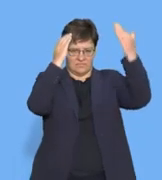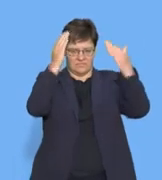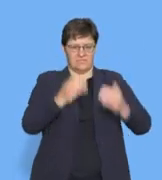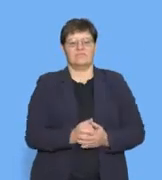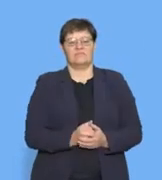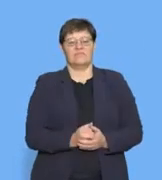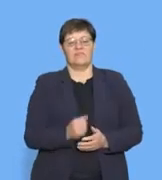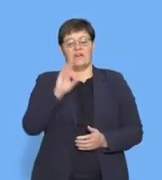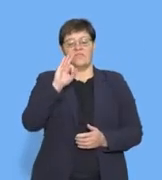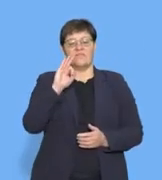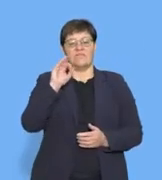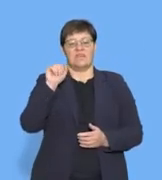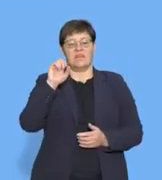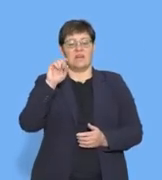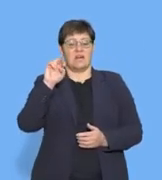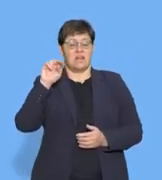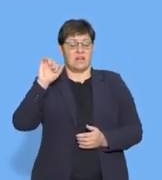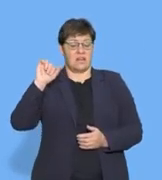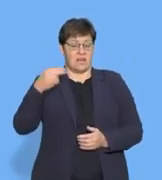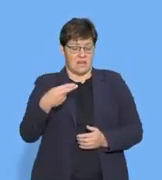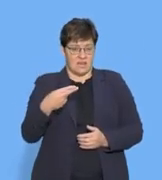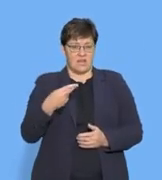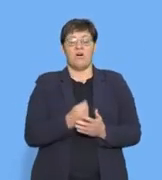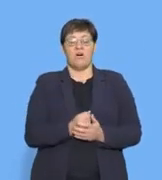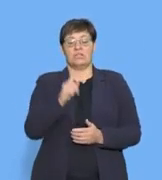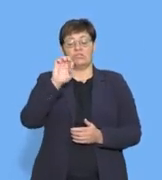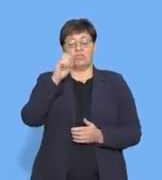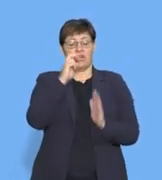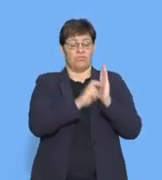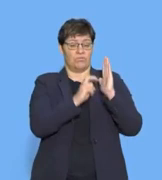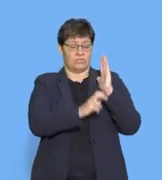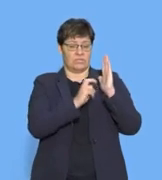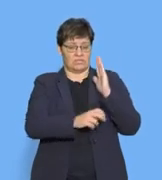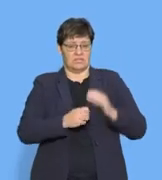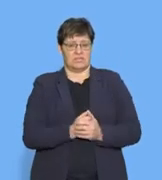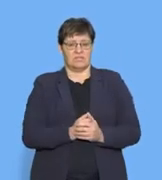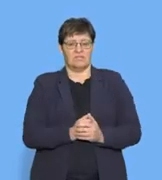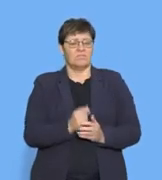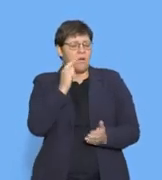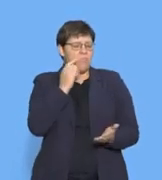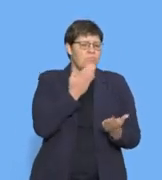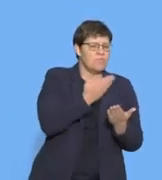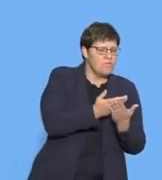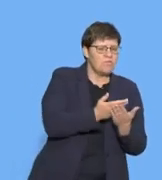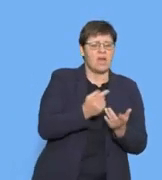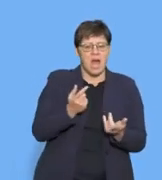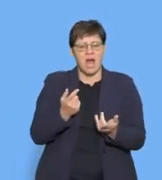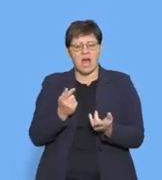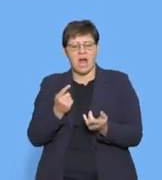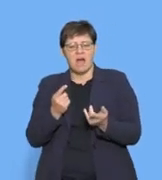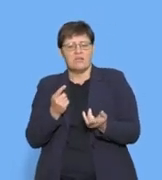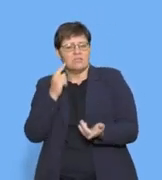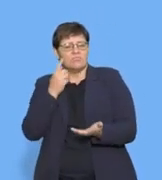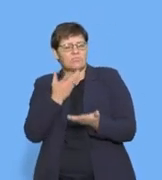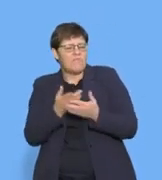Hi, I'm Farhana and welcome to another lesson on trigonometry rules. Today we'll be focusing on proofs